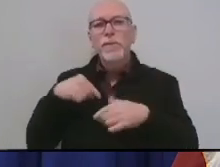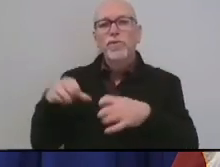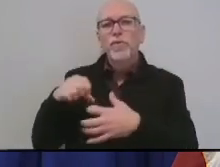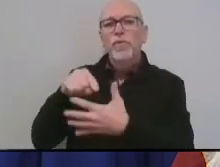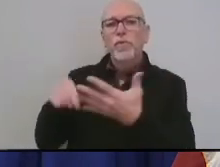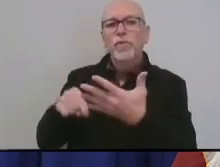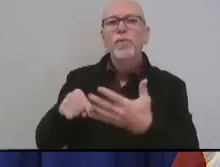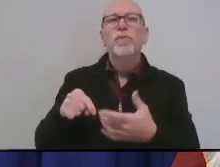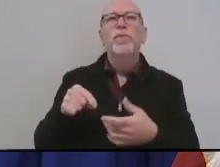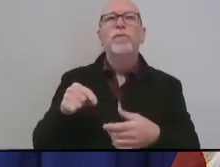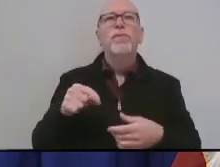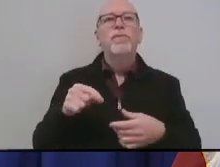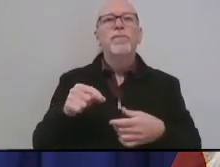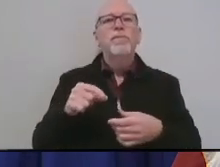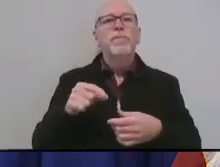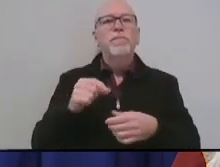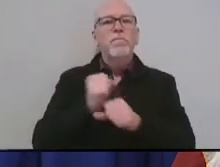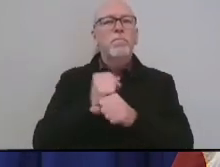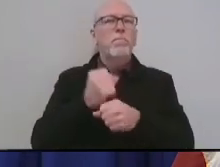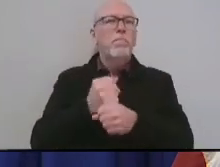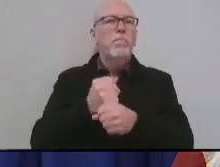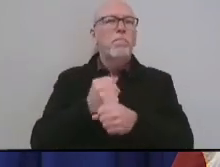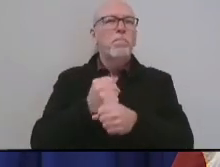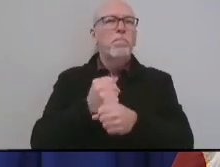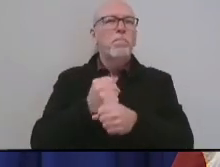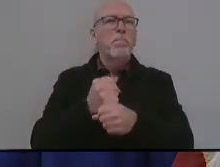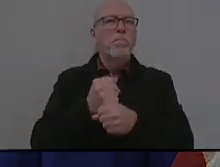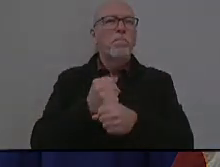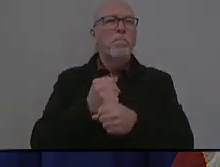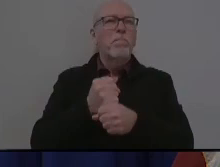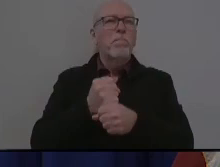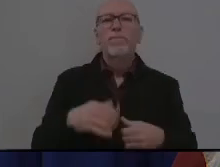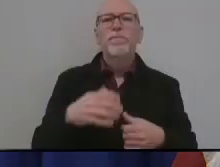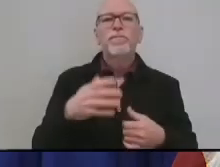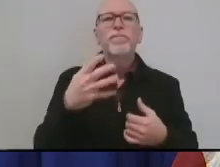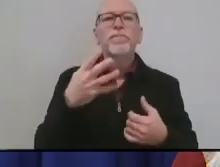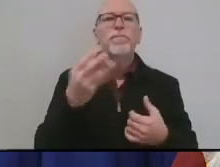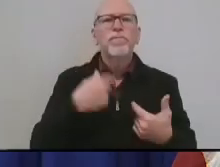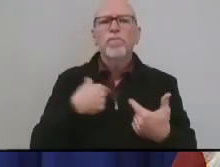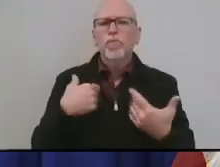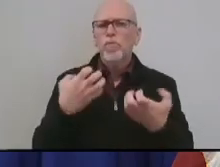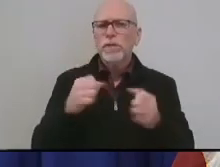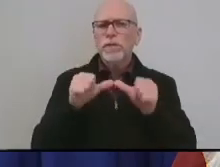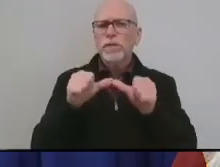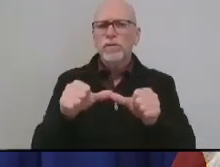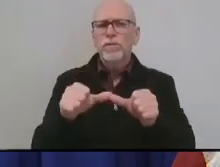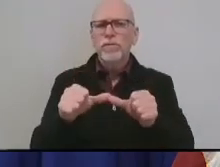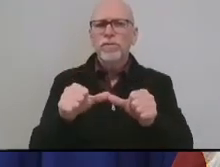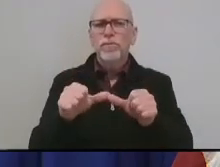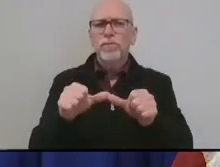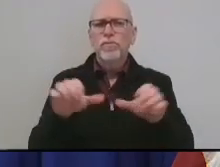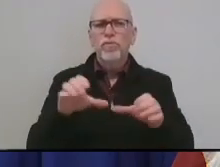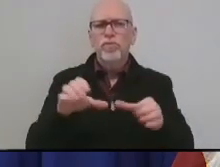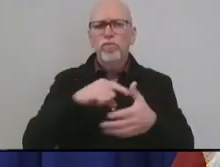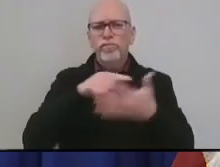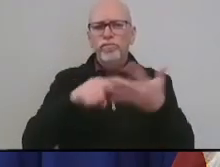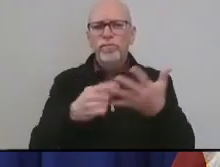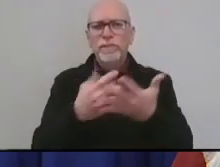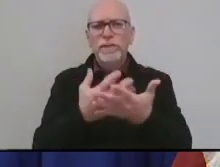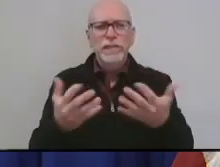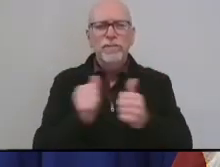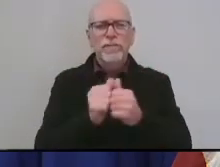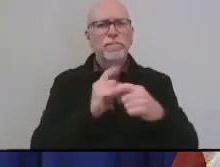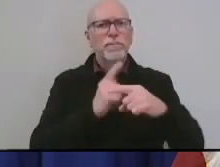has aided into getting us to the place that we're doing all those things that are having a positive